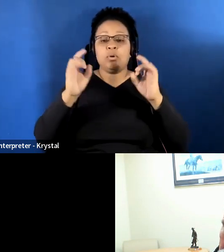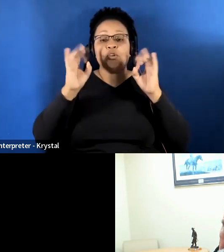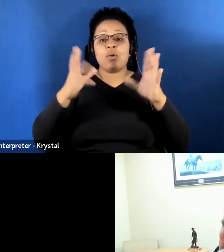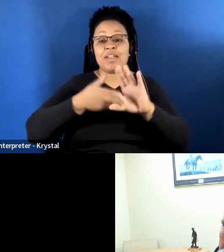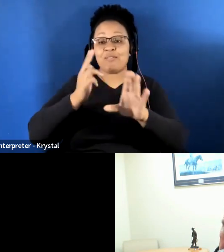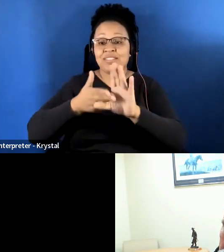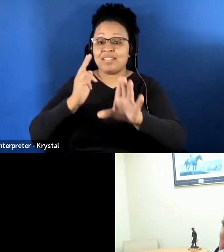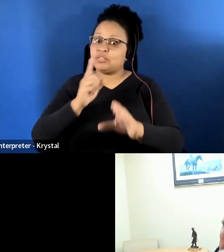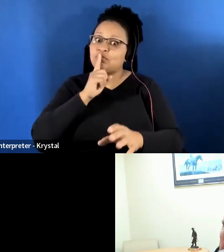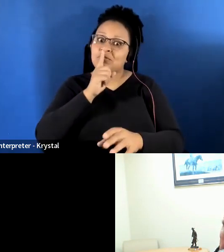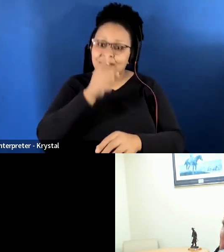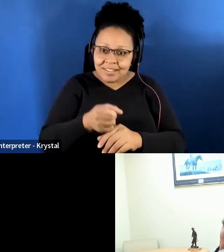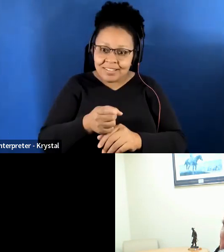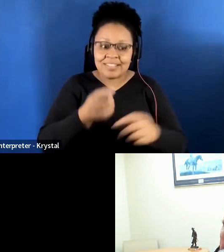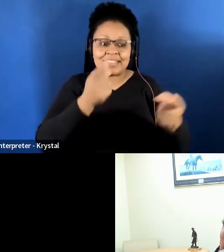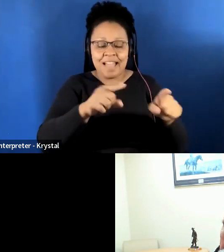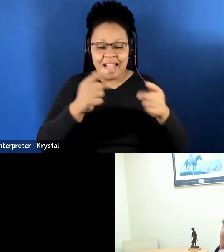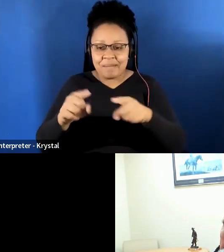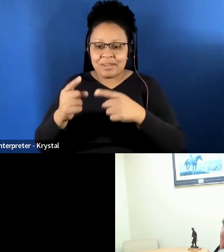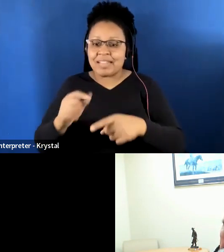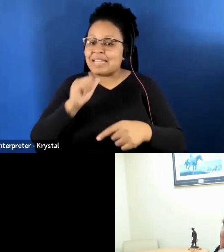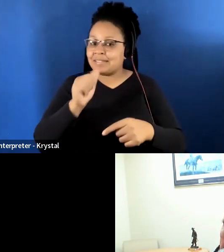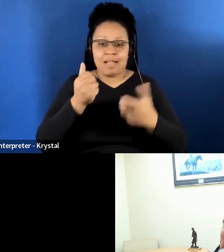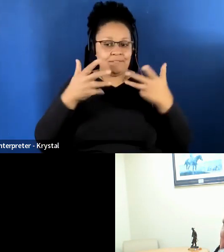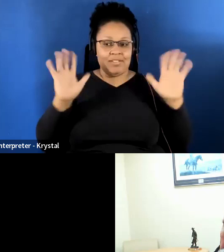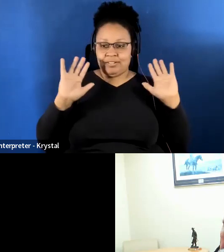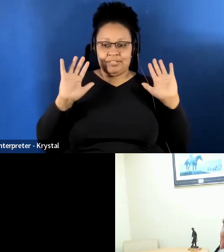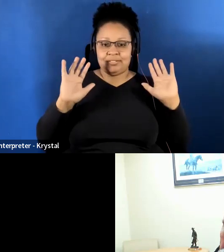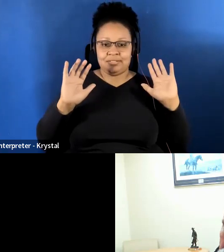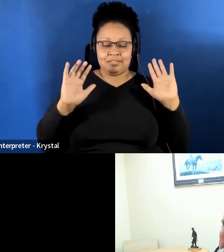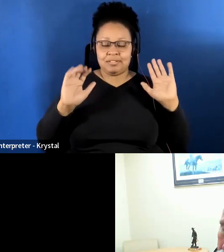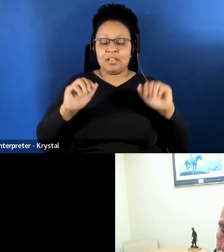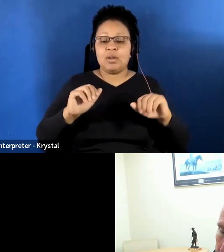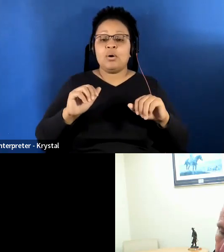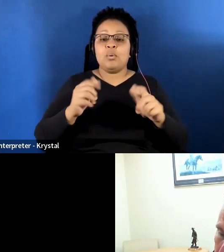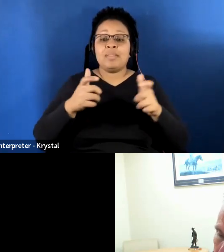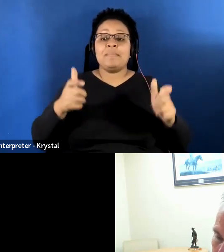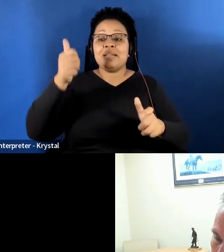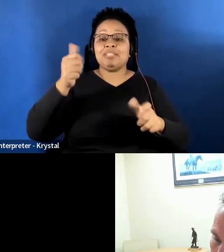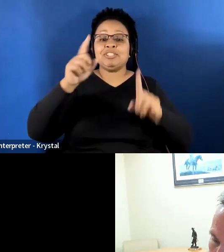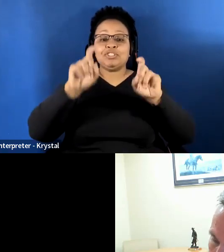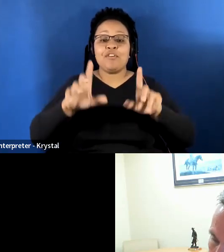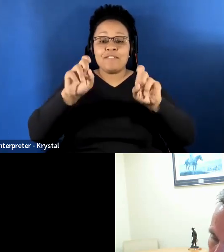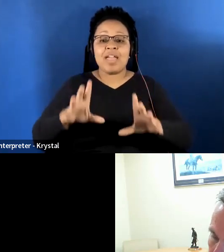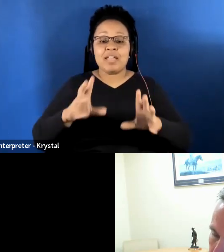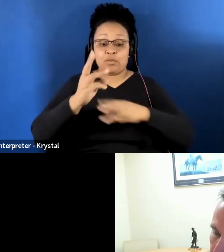real, it's happening, and it's not over. One of the largest surveys of the global workforce